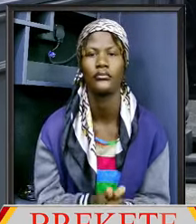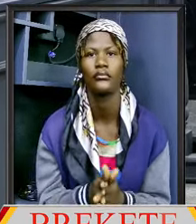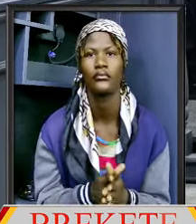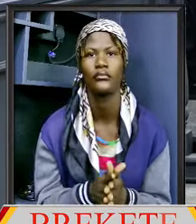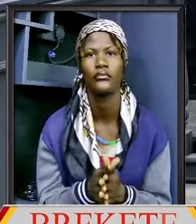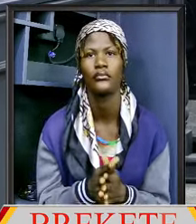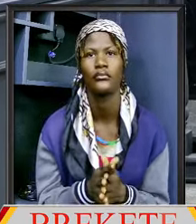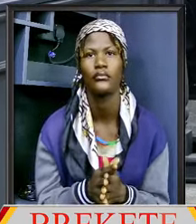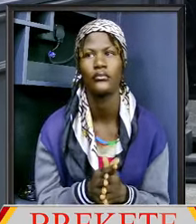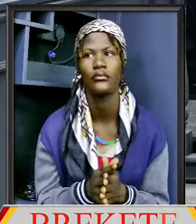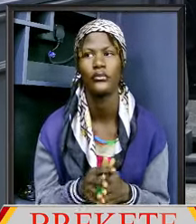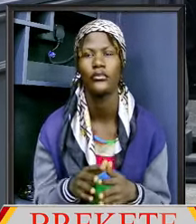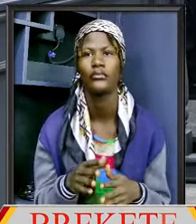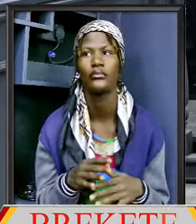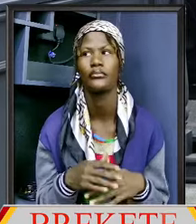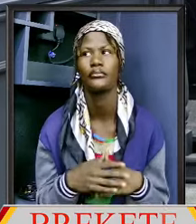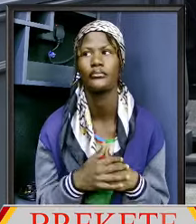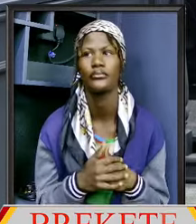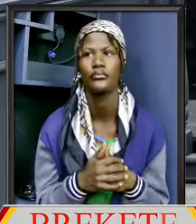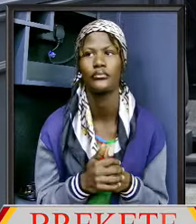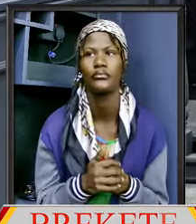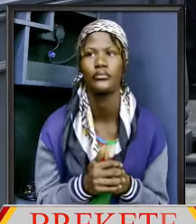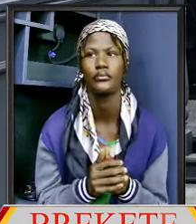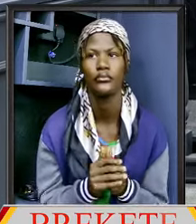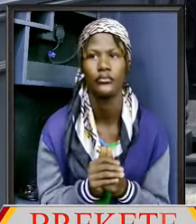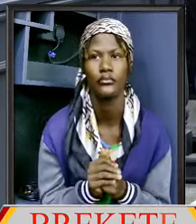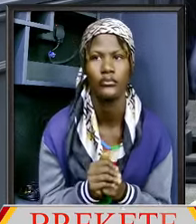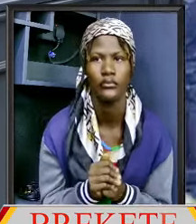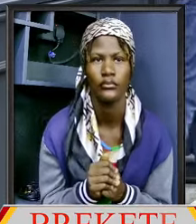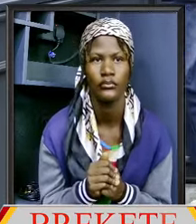want to go and perform ablution.